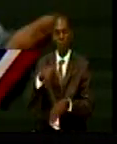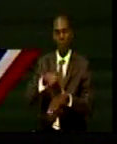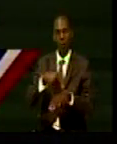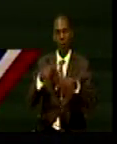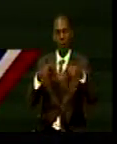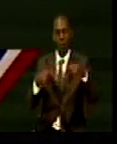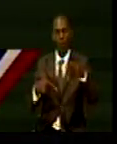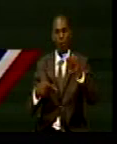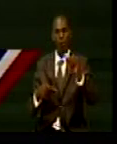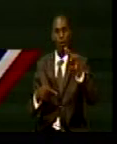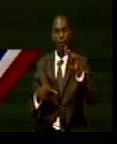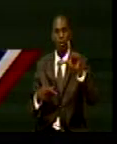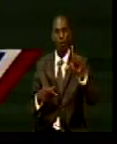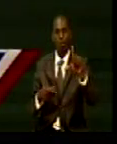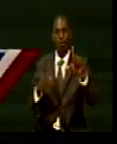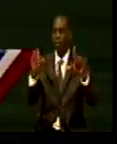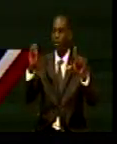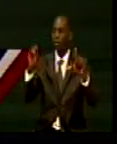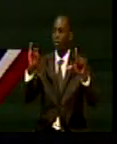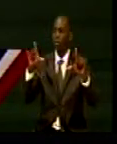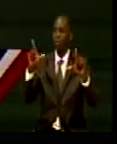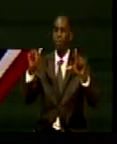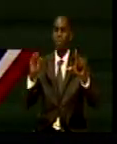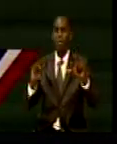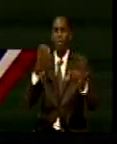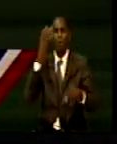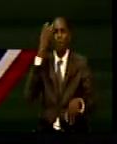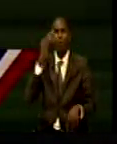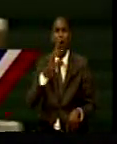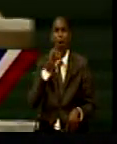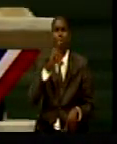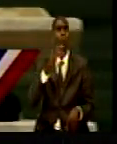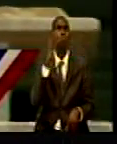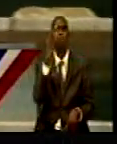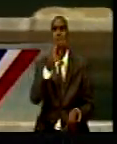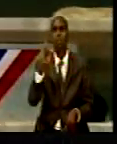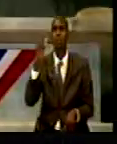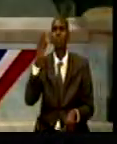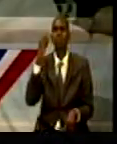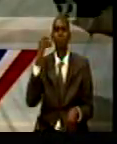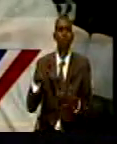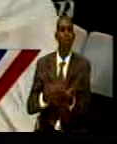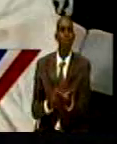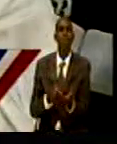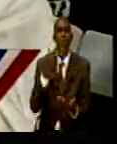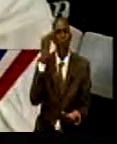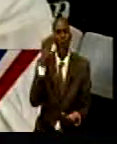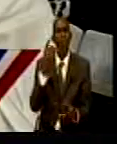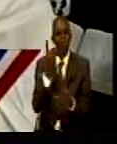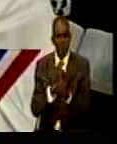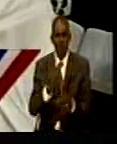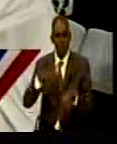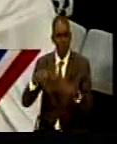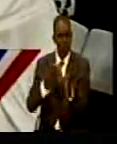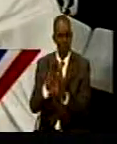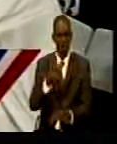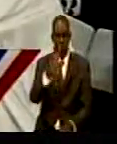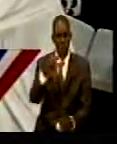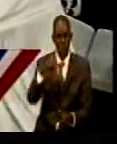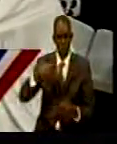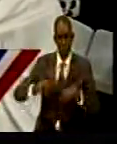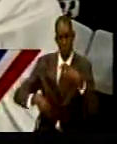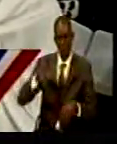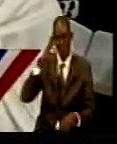to preach the gospel? What should you just go there and say, lame man, rise up? What do we